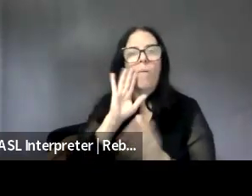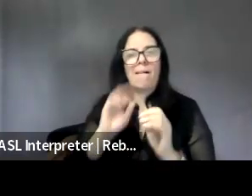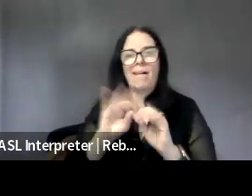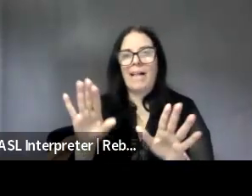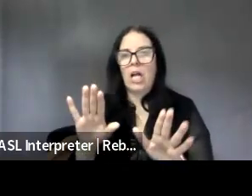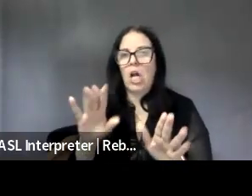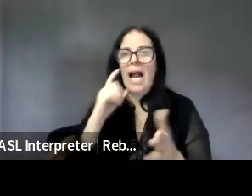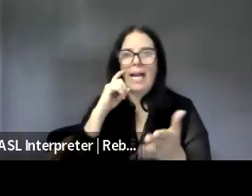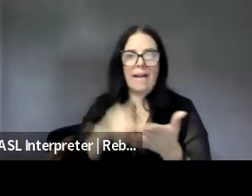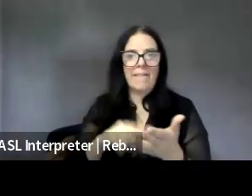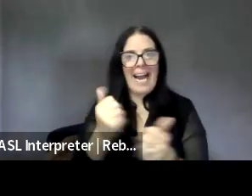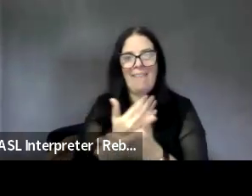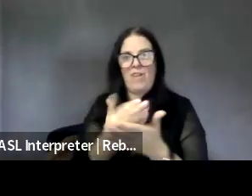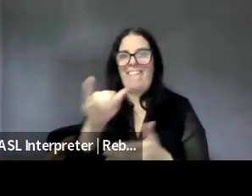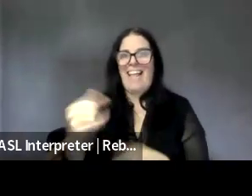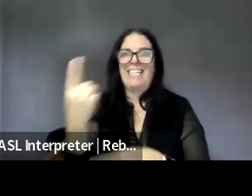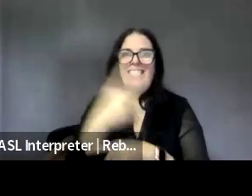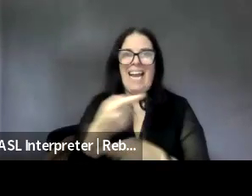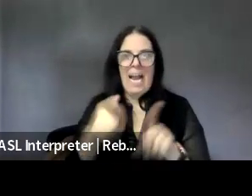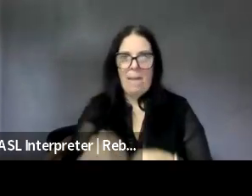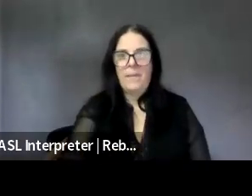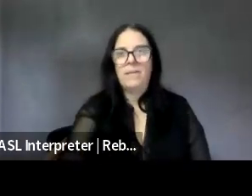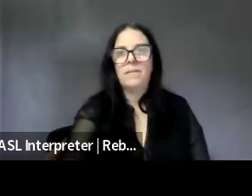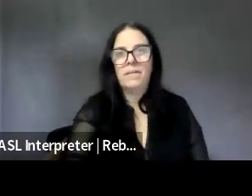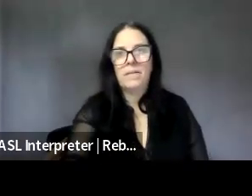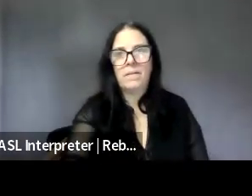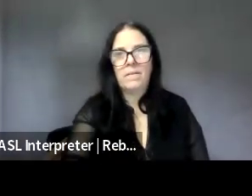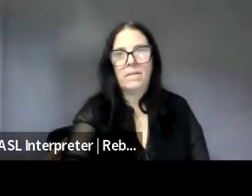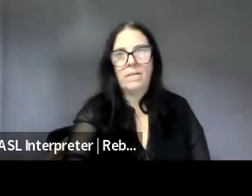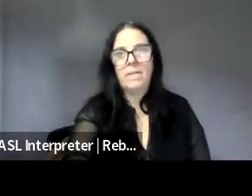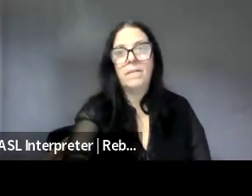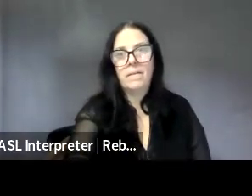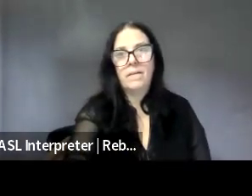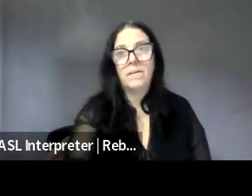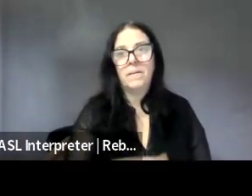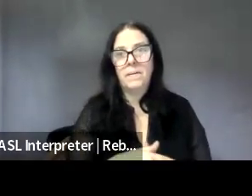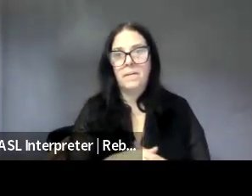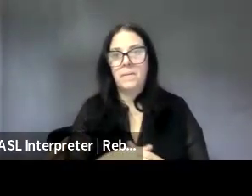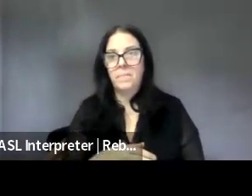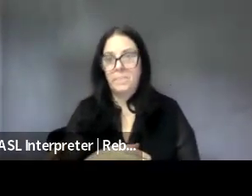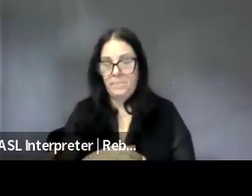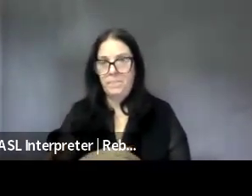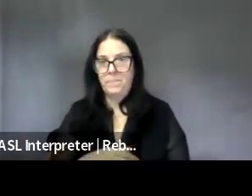it happens. An accrual basis makes it go back into the